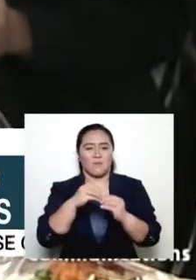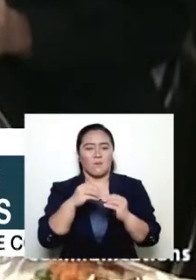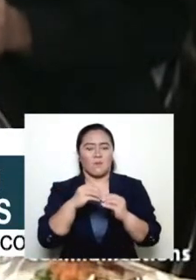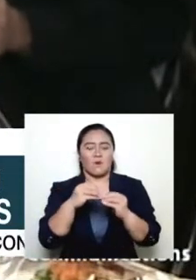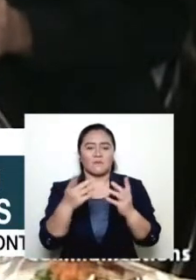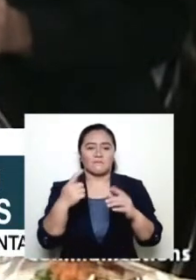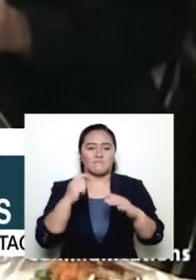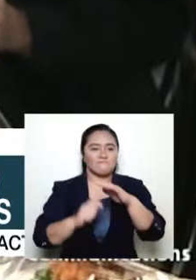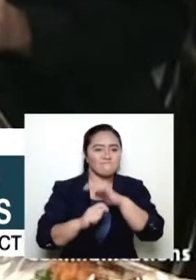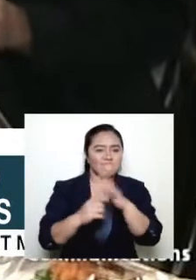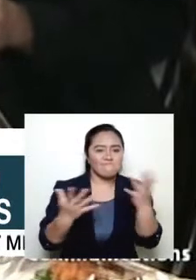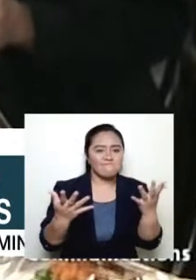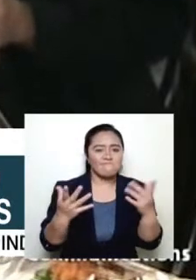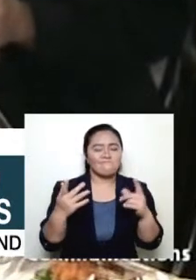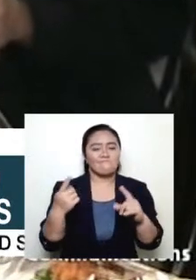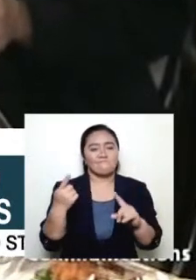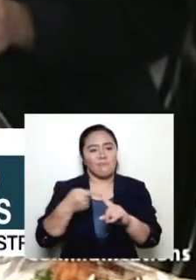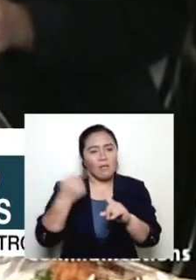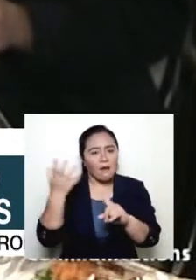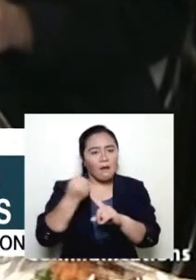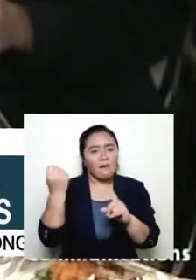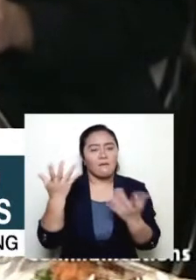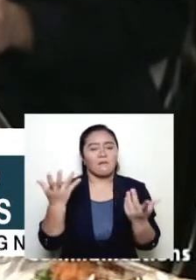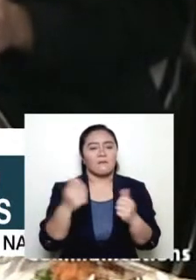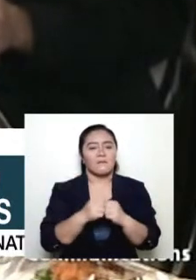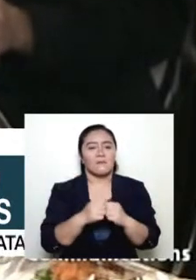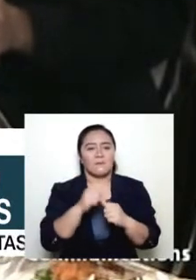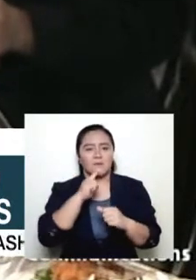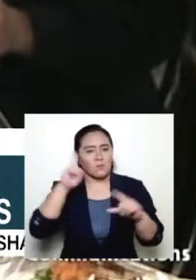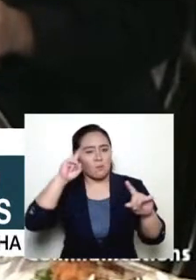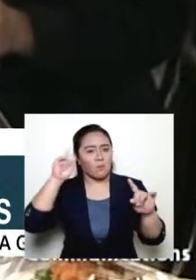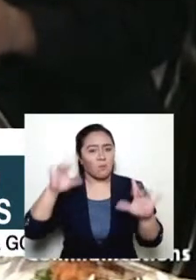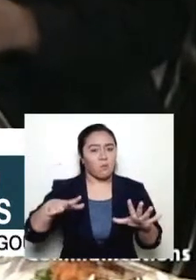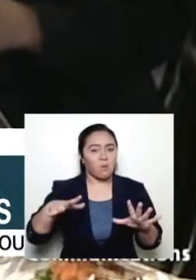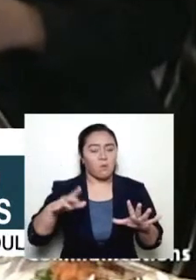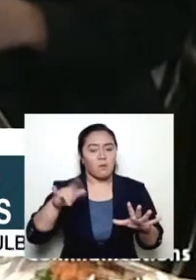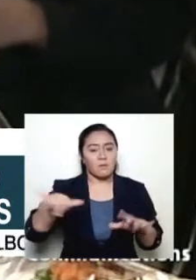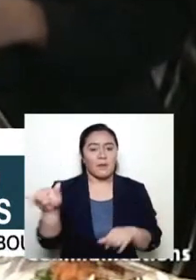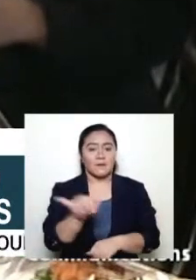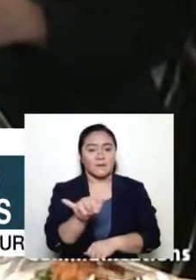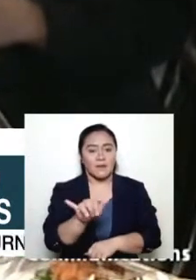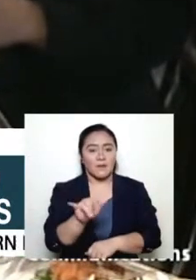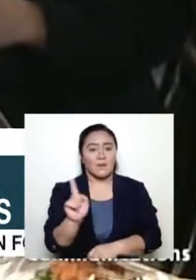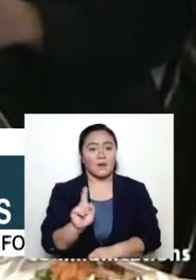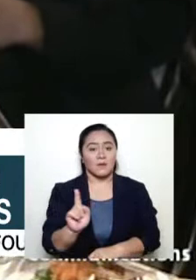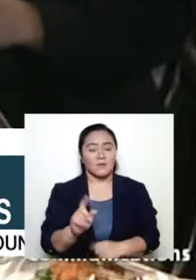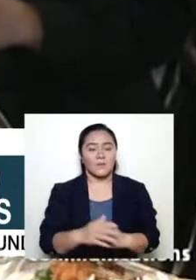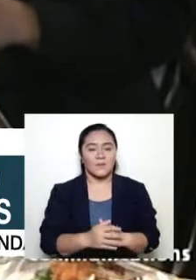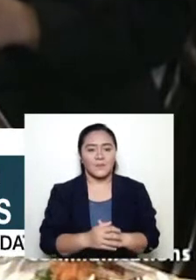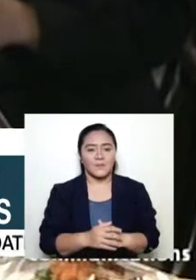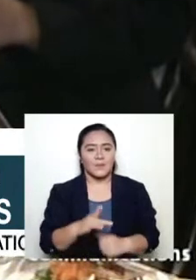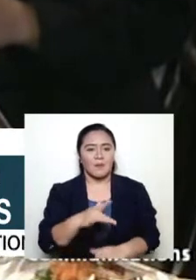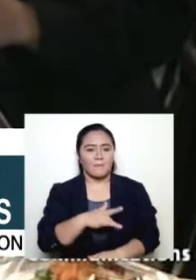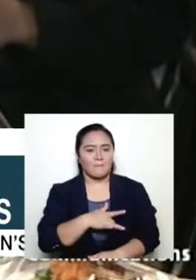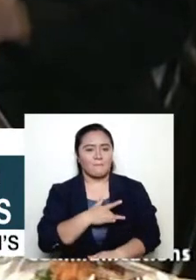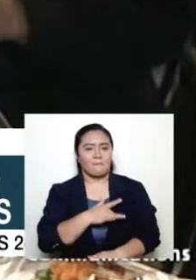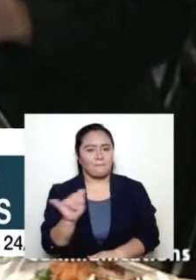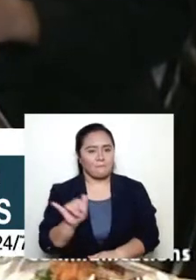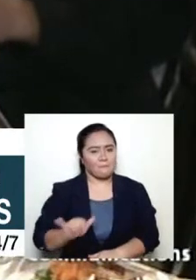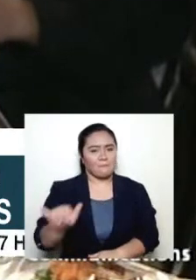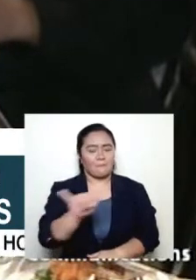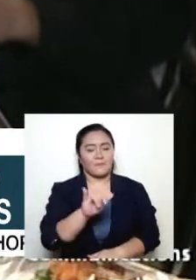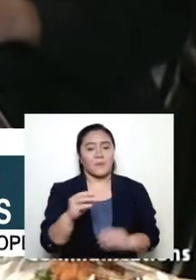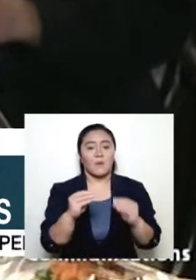These indirect shocks are likely to be felt through